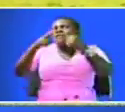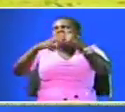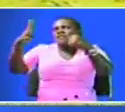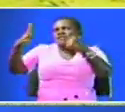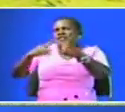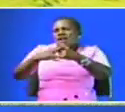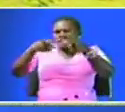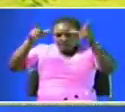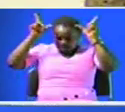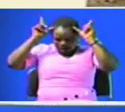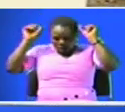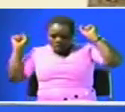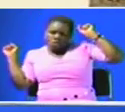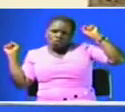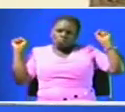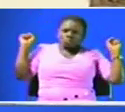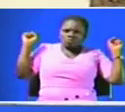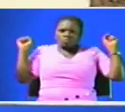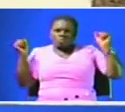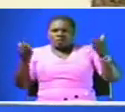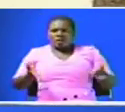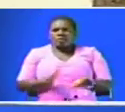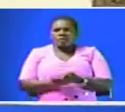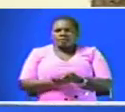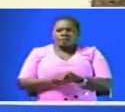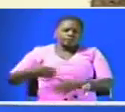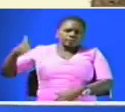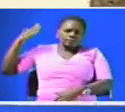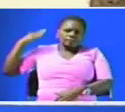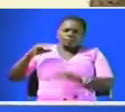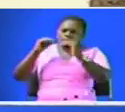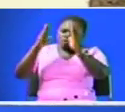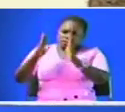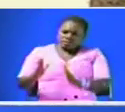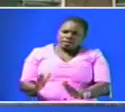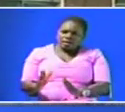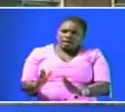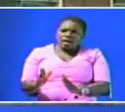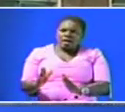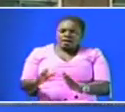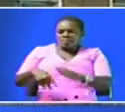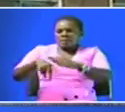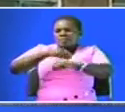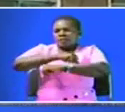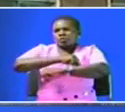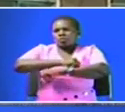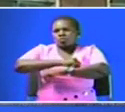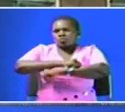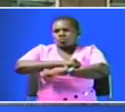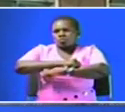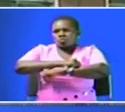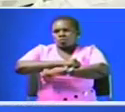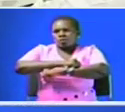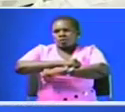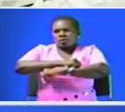grazing his cows in his only earthly possession. Back then, Moi taught at Tambach Elementary School, also known as Upper